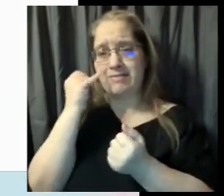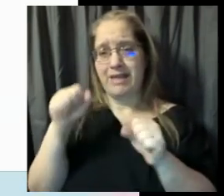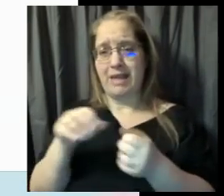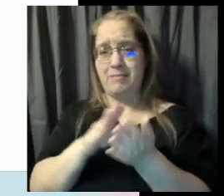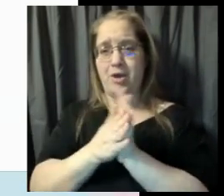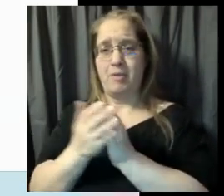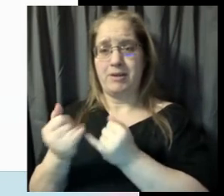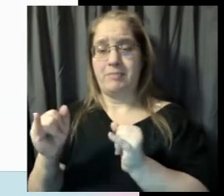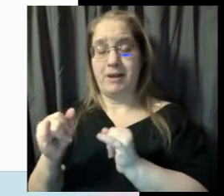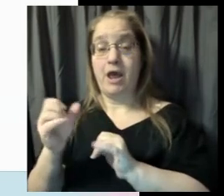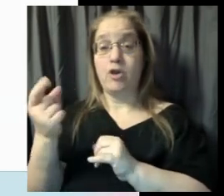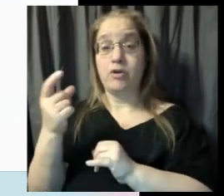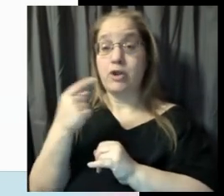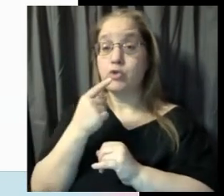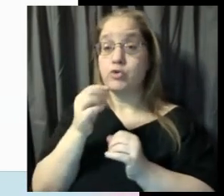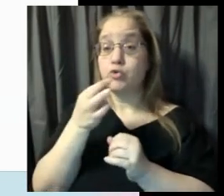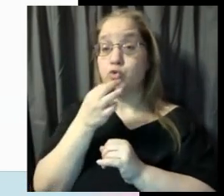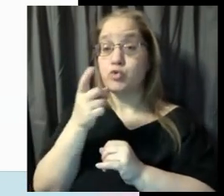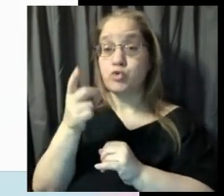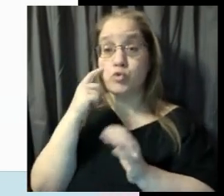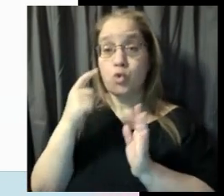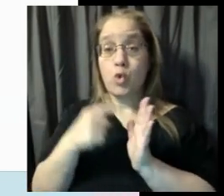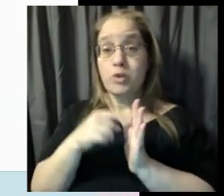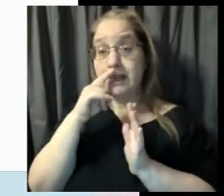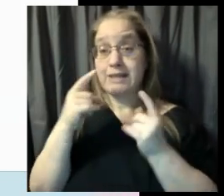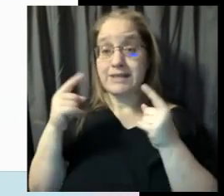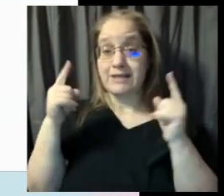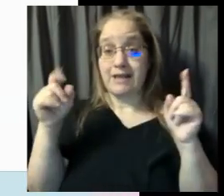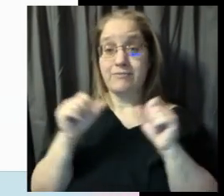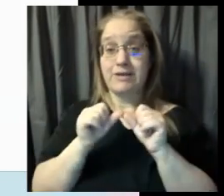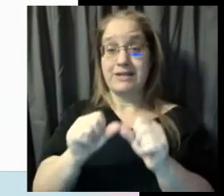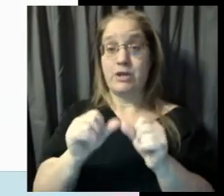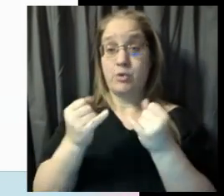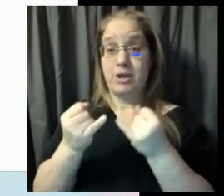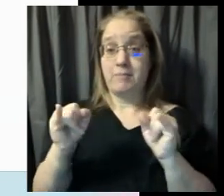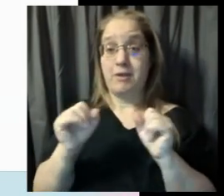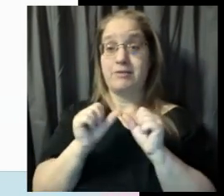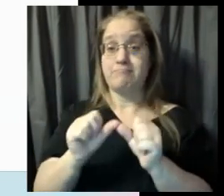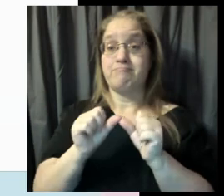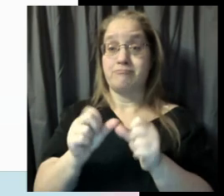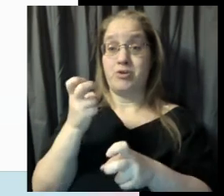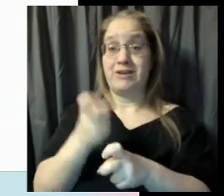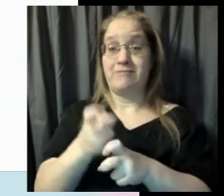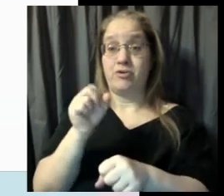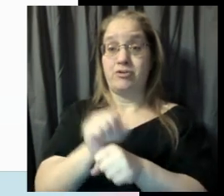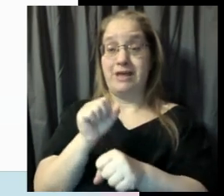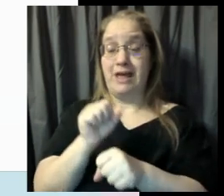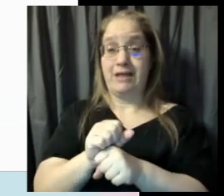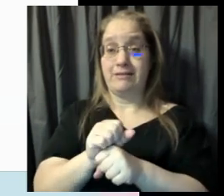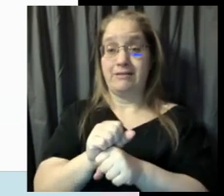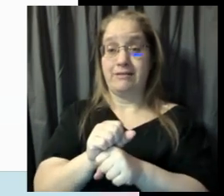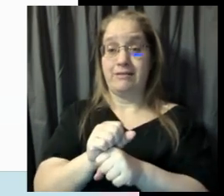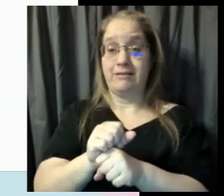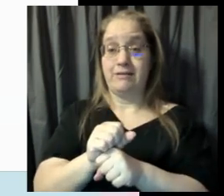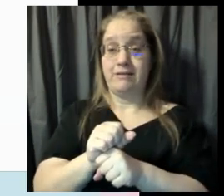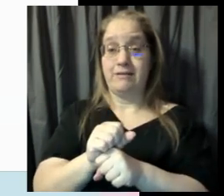being successful and continuing independence on persisting through a difficult task, then you may start